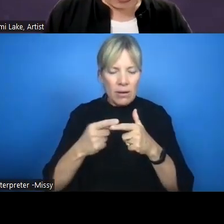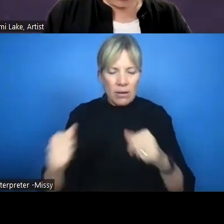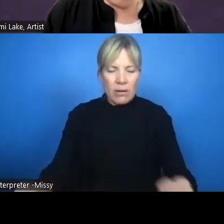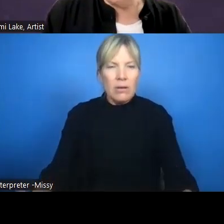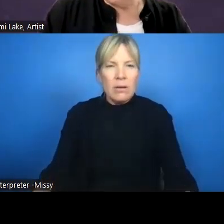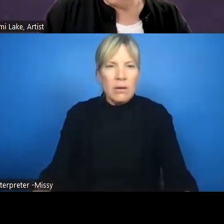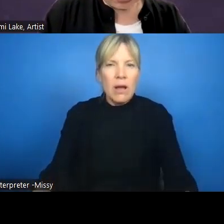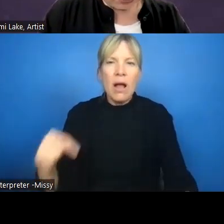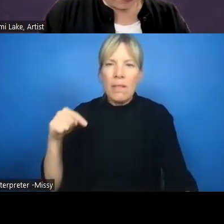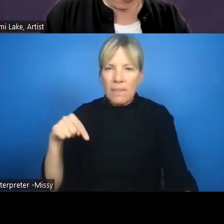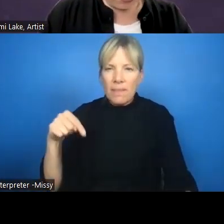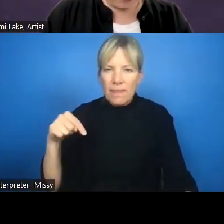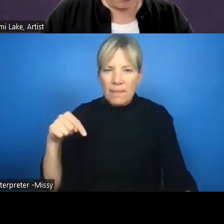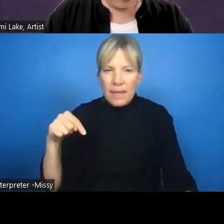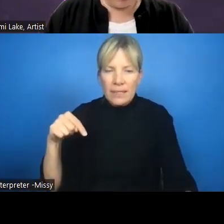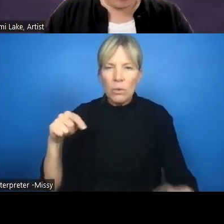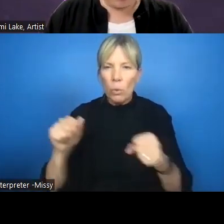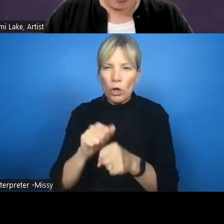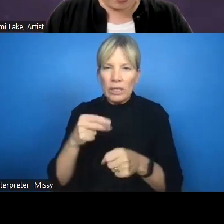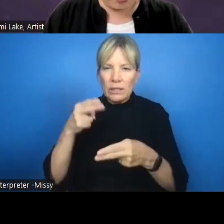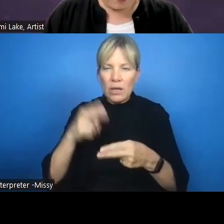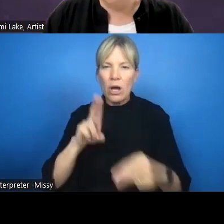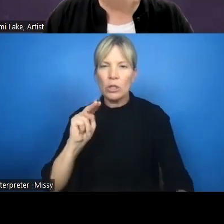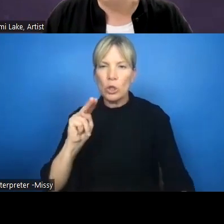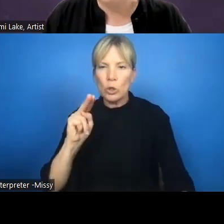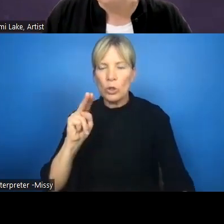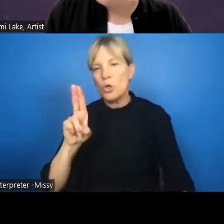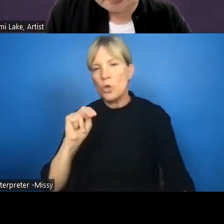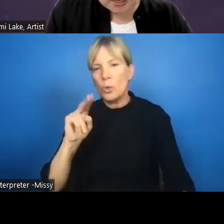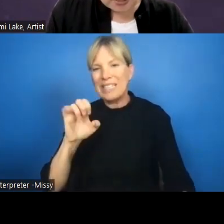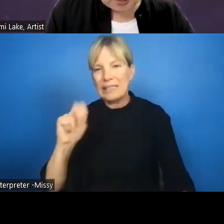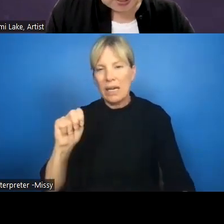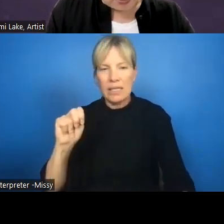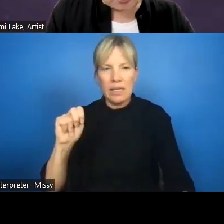so this is this work is called Unison Filmata.